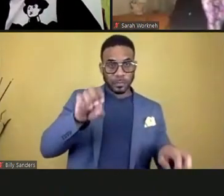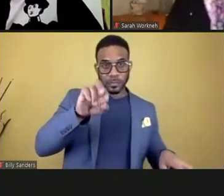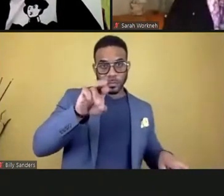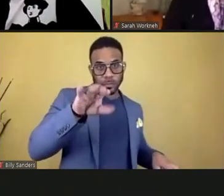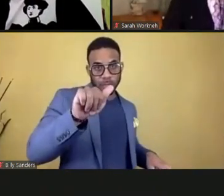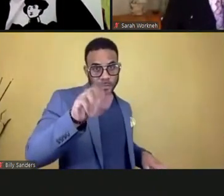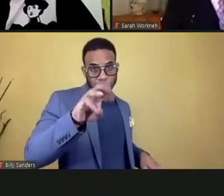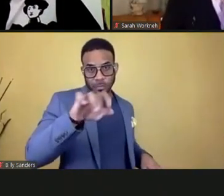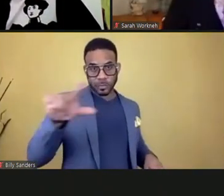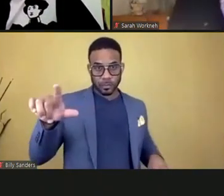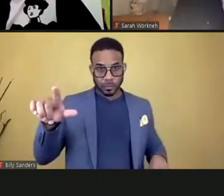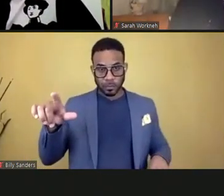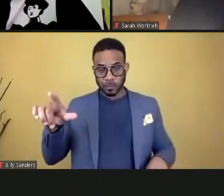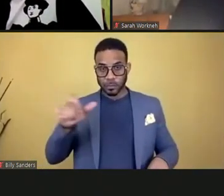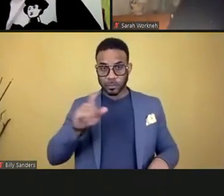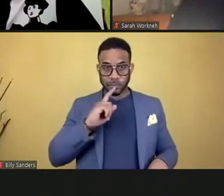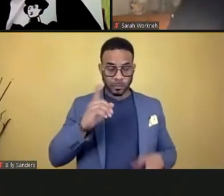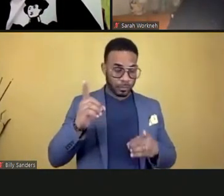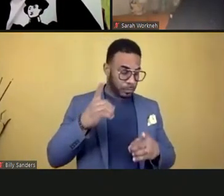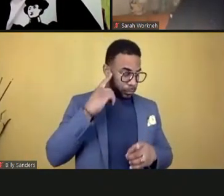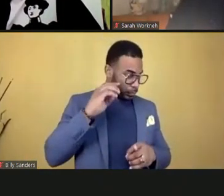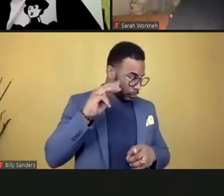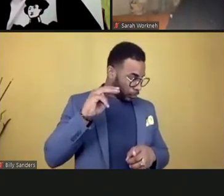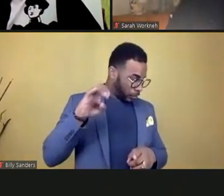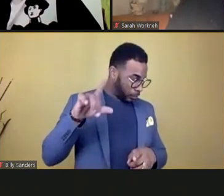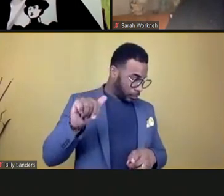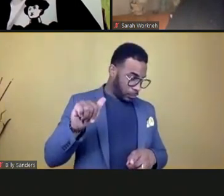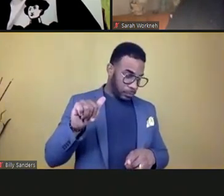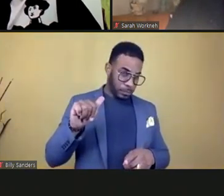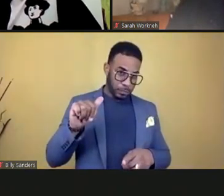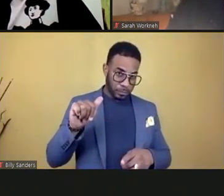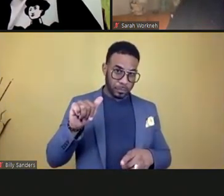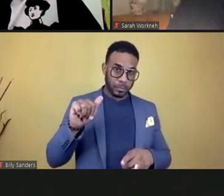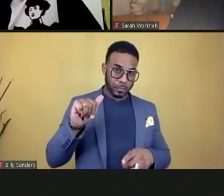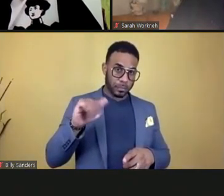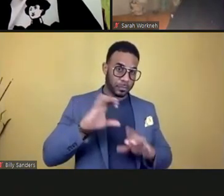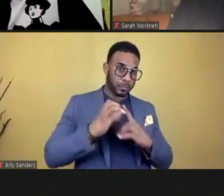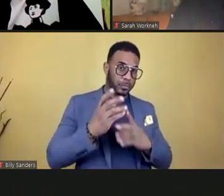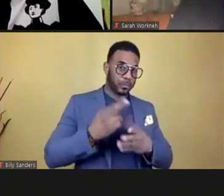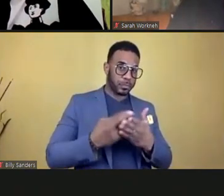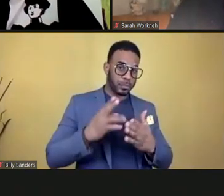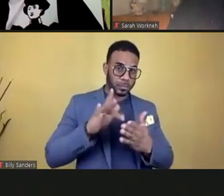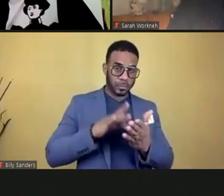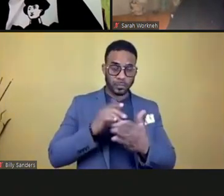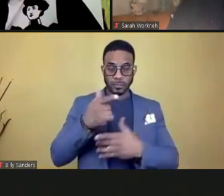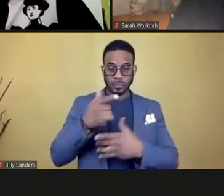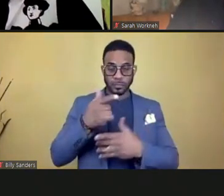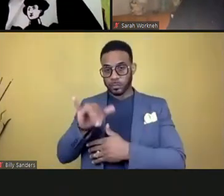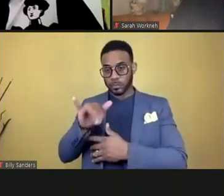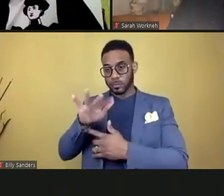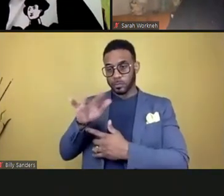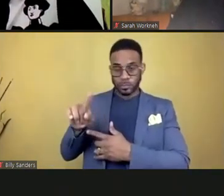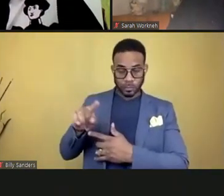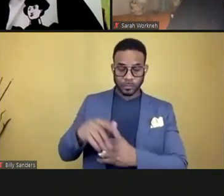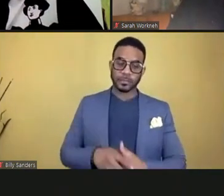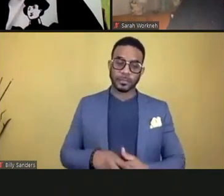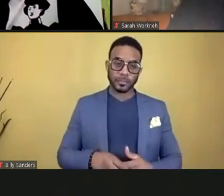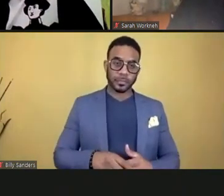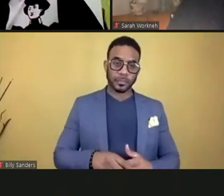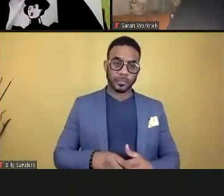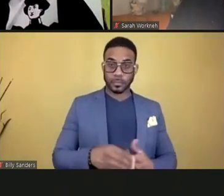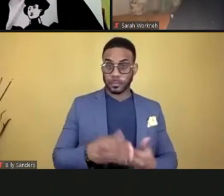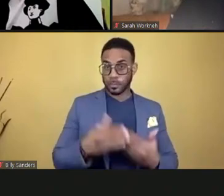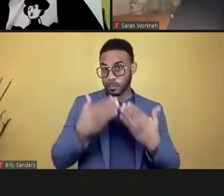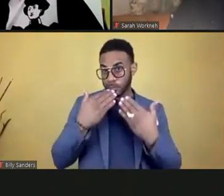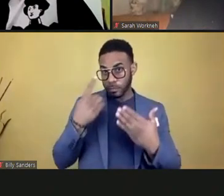Wall, who is the director of MCLA's Berkshire Cultural Resource Center and its Gallery 51. So thank